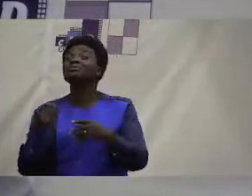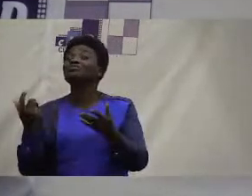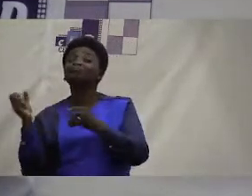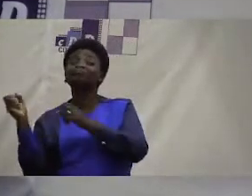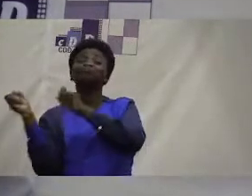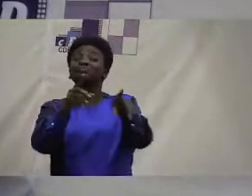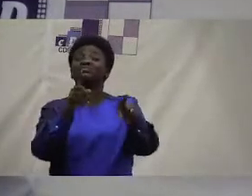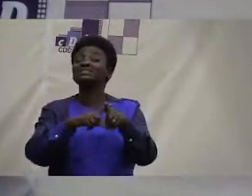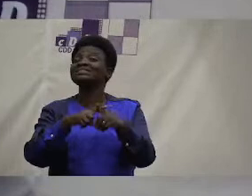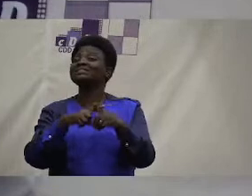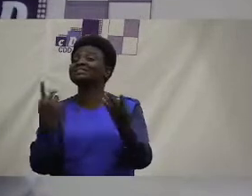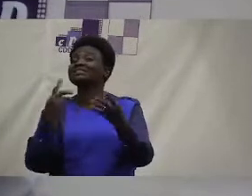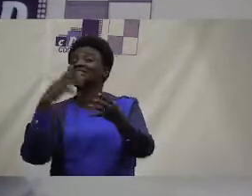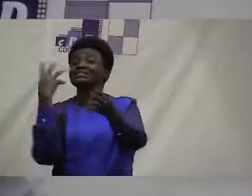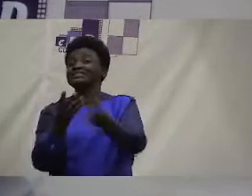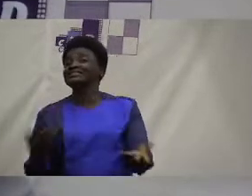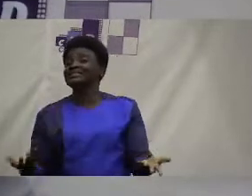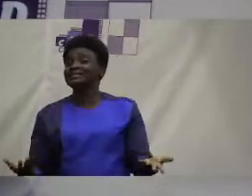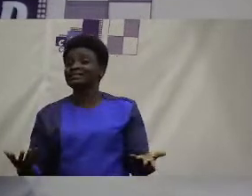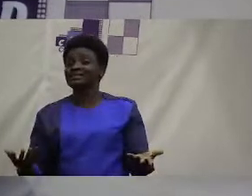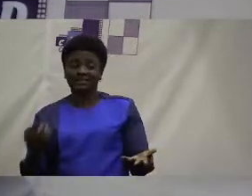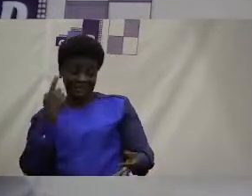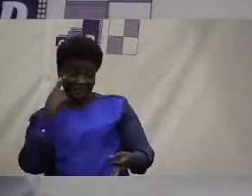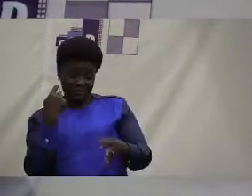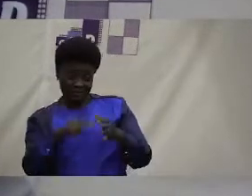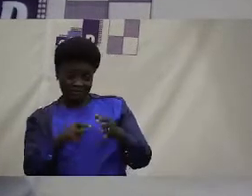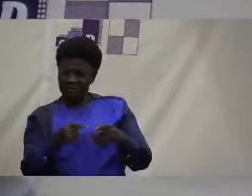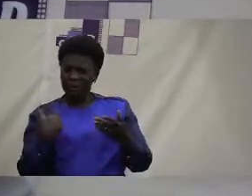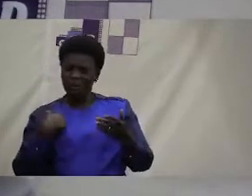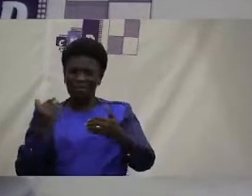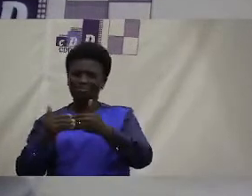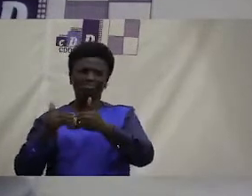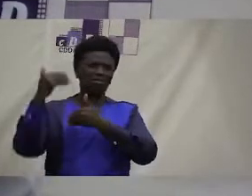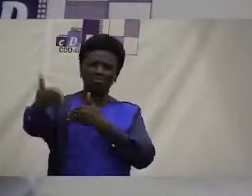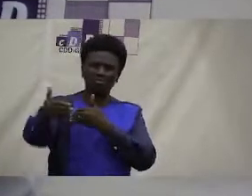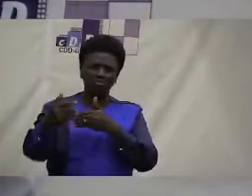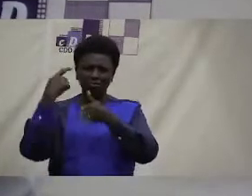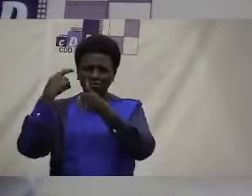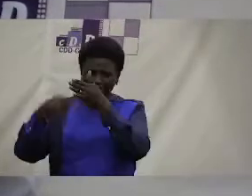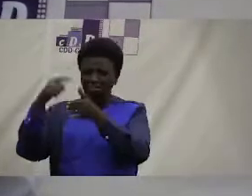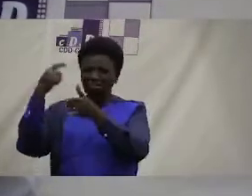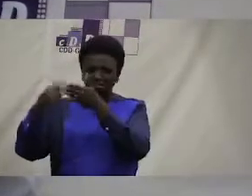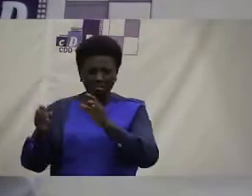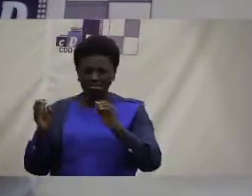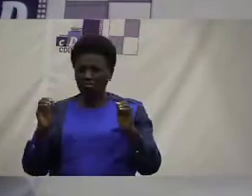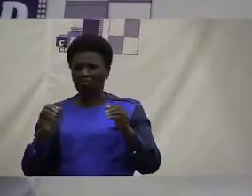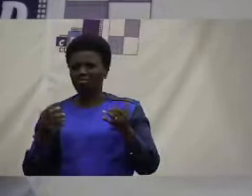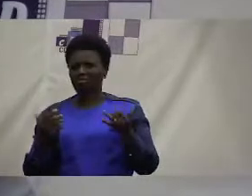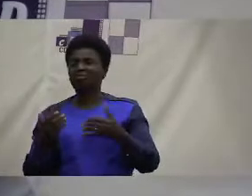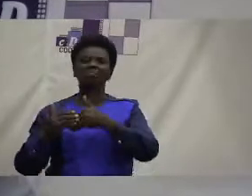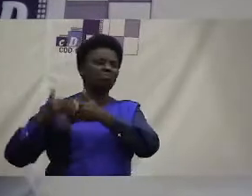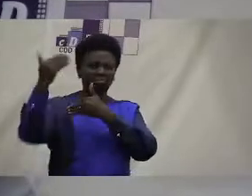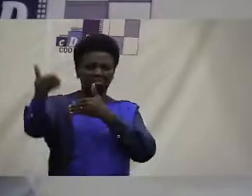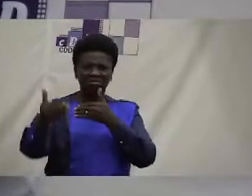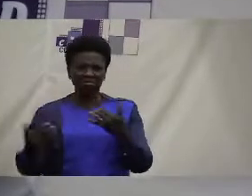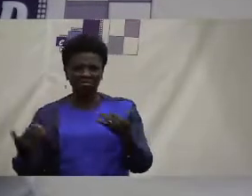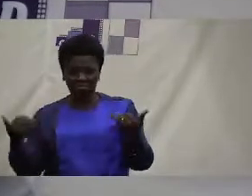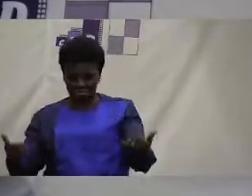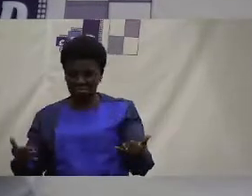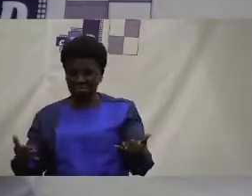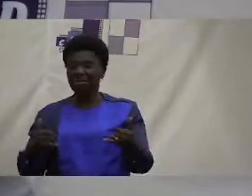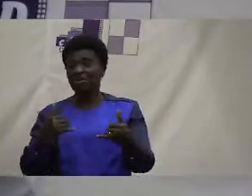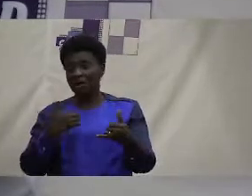jail? And when we talk in terms of fact-checking, we have moved beyond fact-checking to now pre-bunking again as a